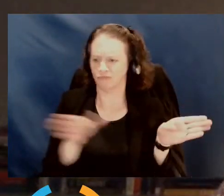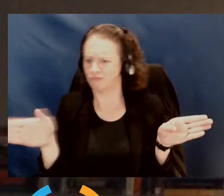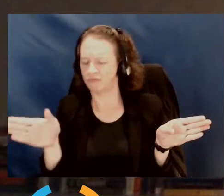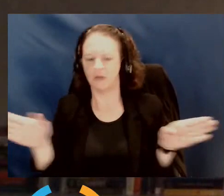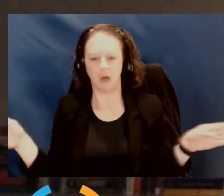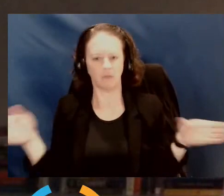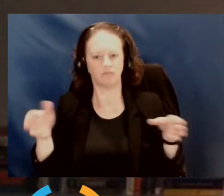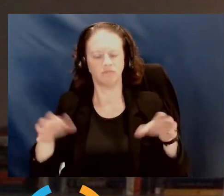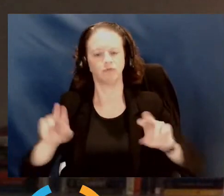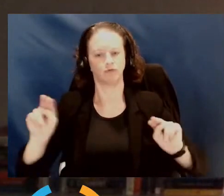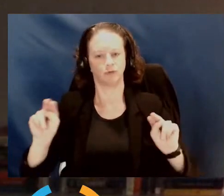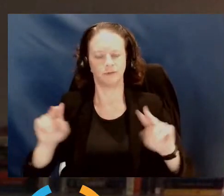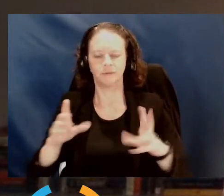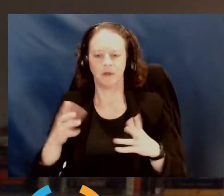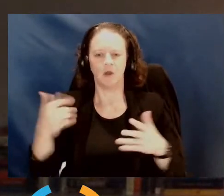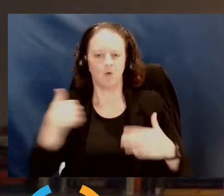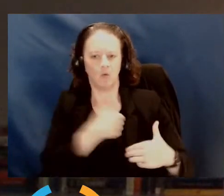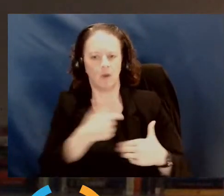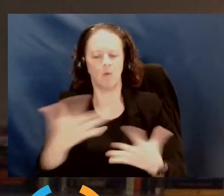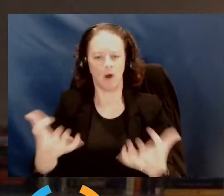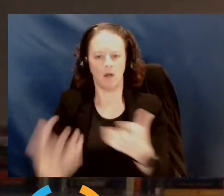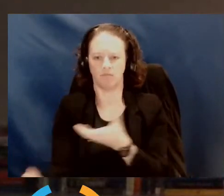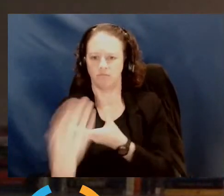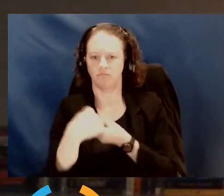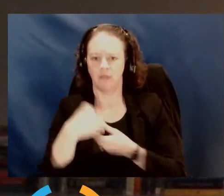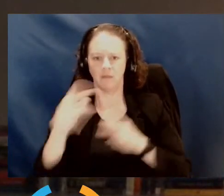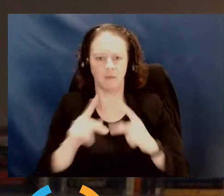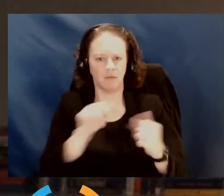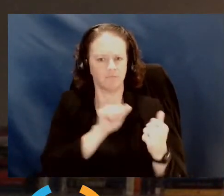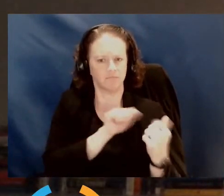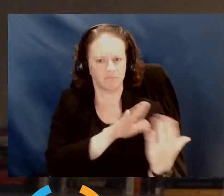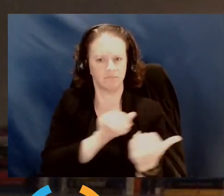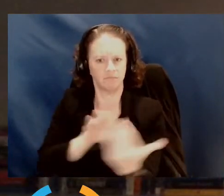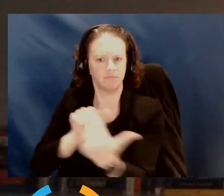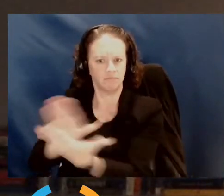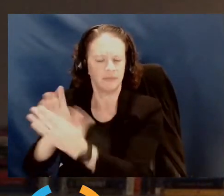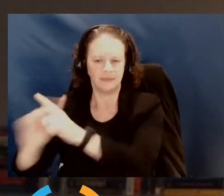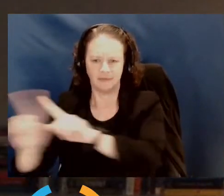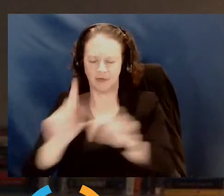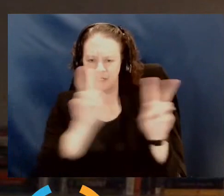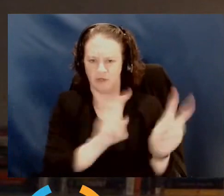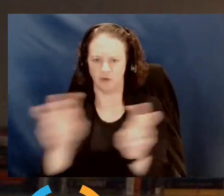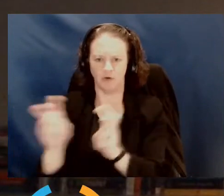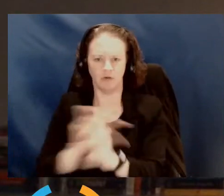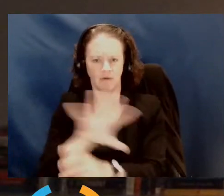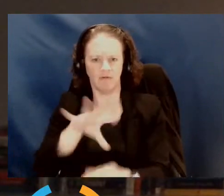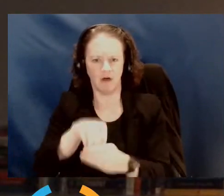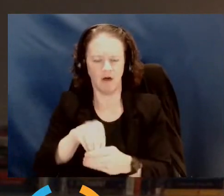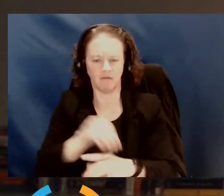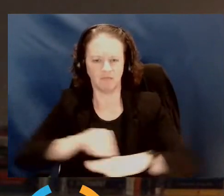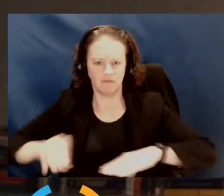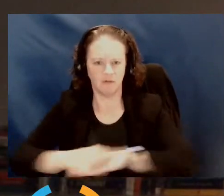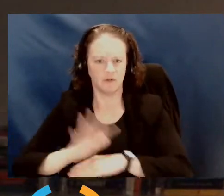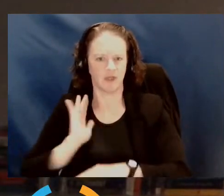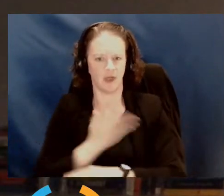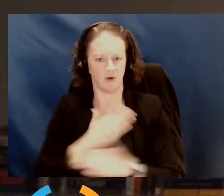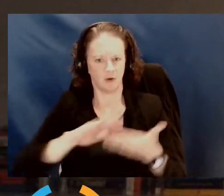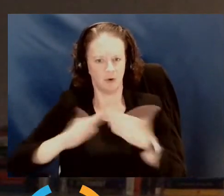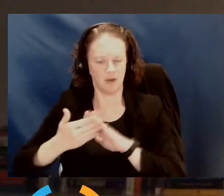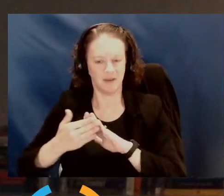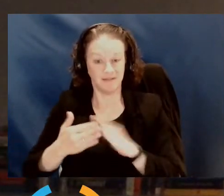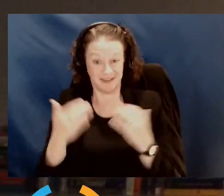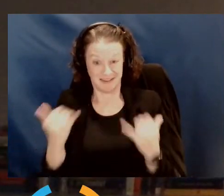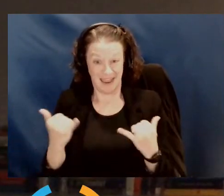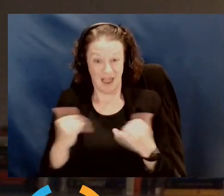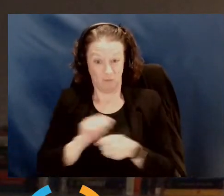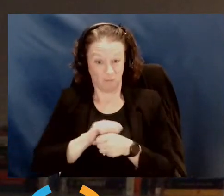critical issues confronting our communities. Even today, as COVID-19 challenges our social norms,